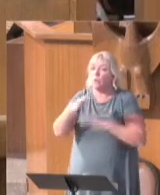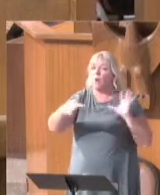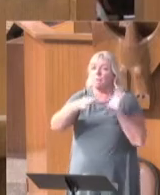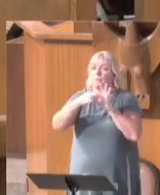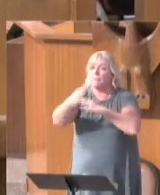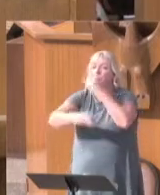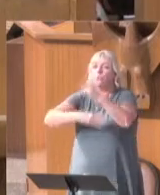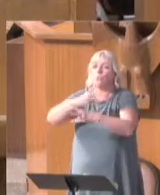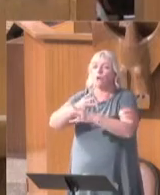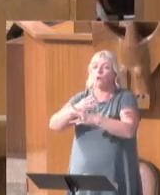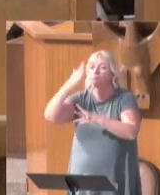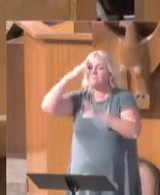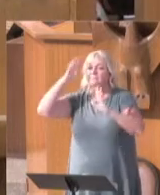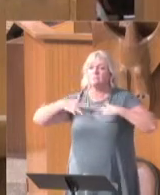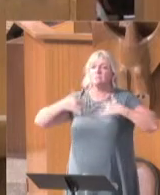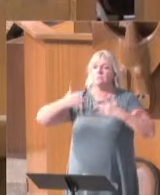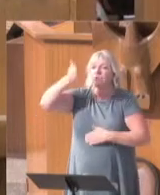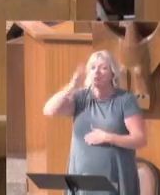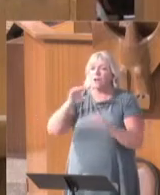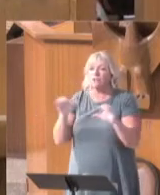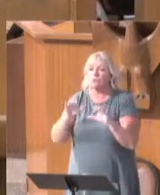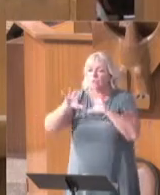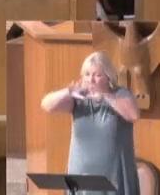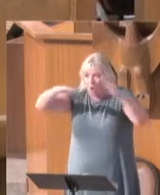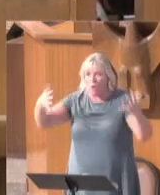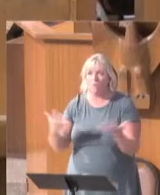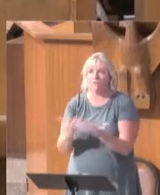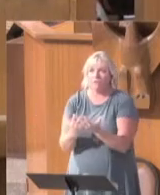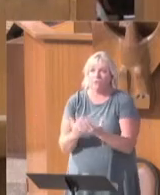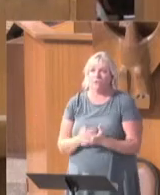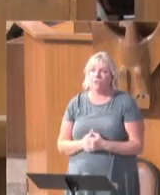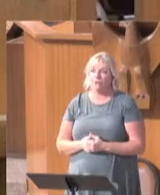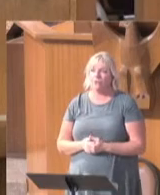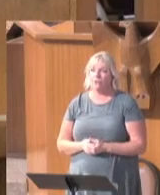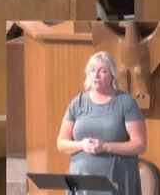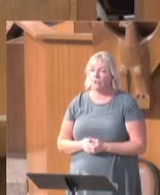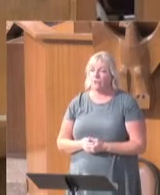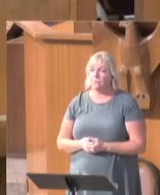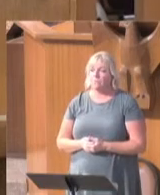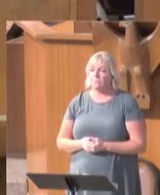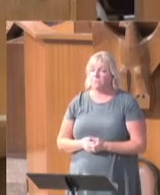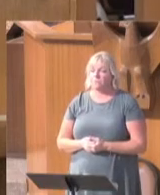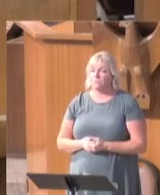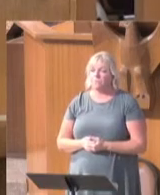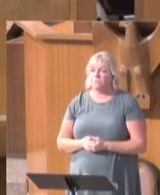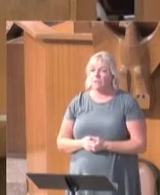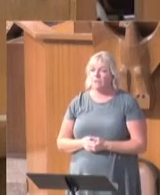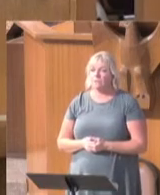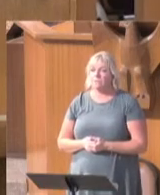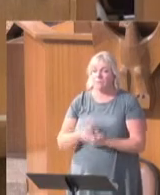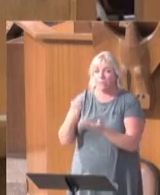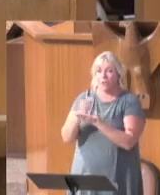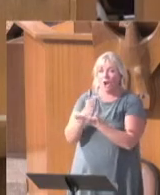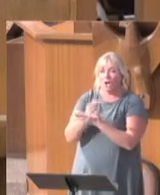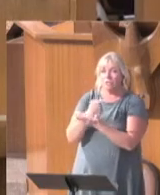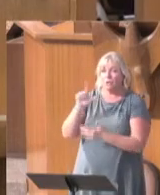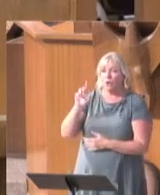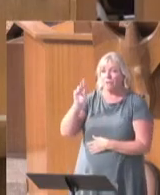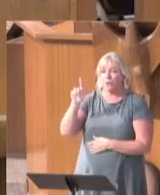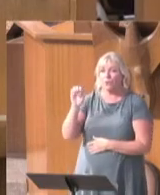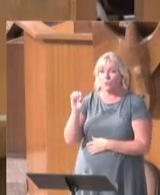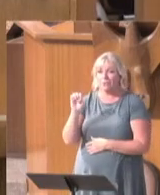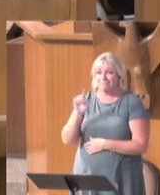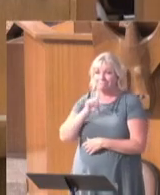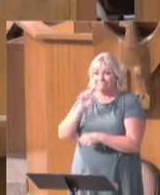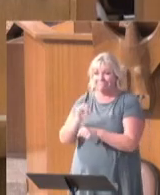God is doing in other parts of this world. It is no accident that in the Gospel of Luke, this story